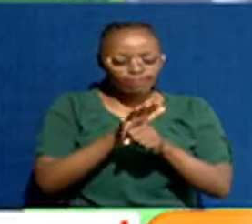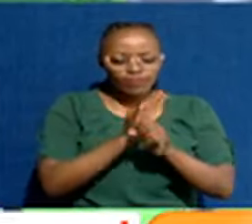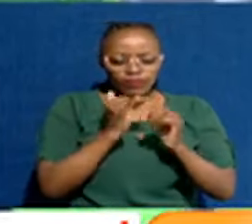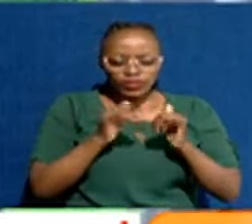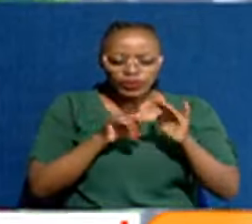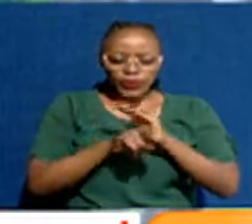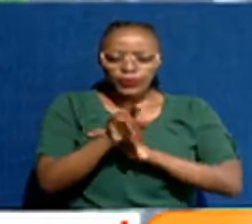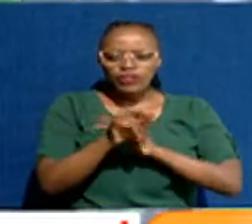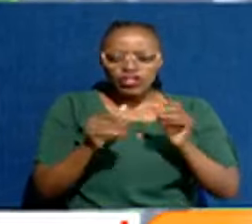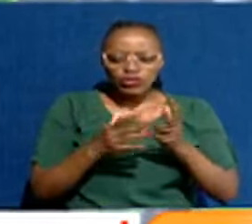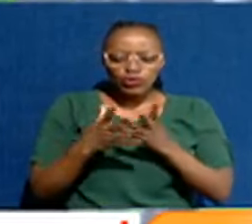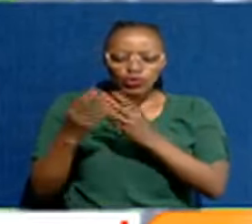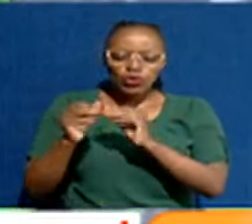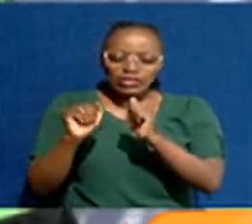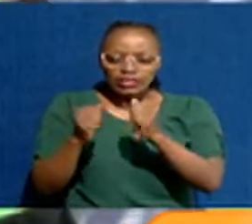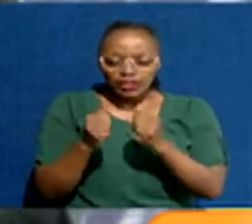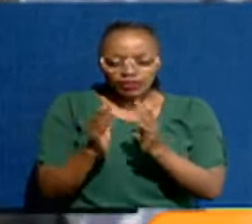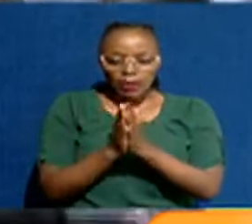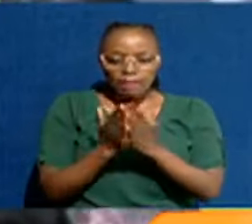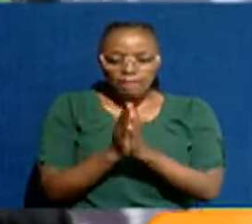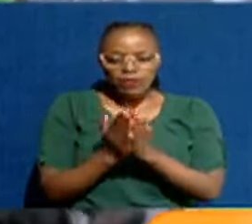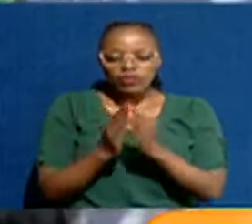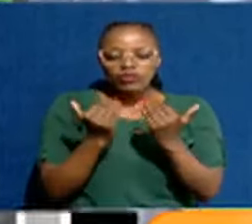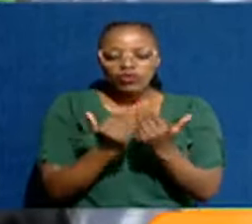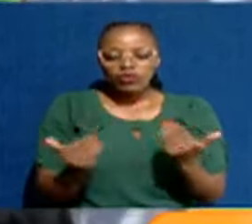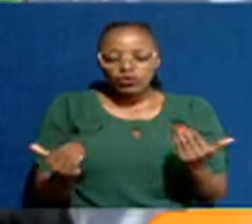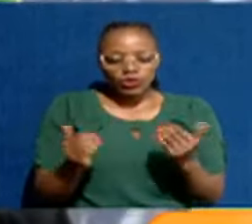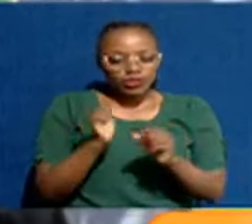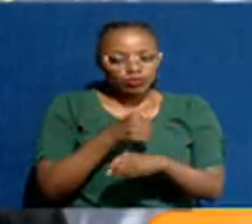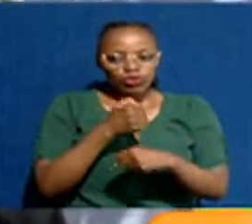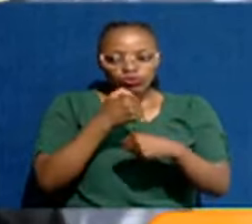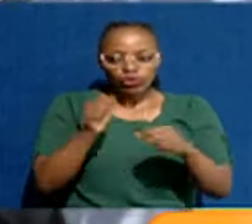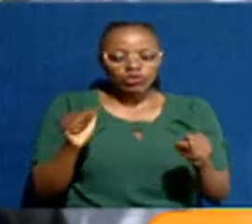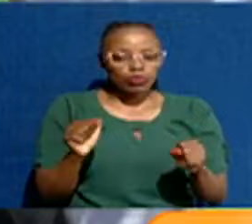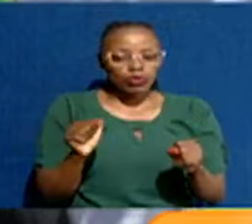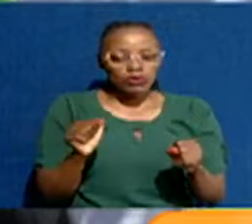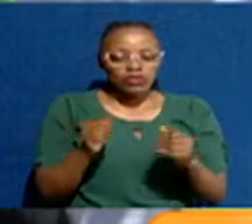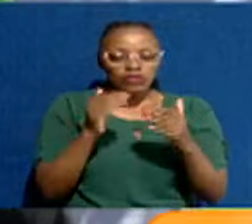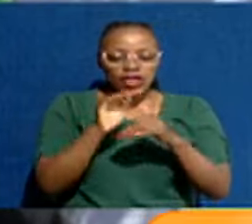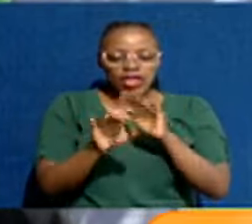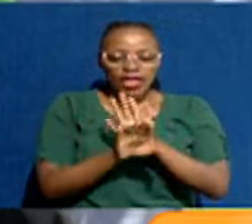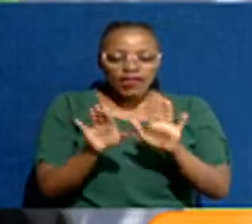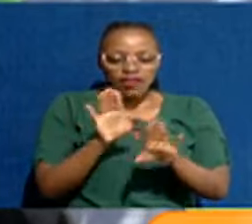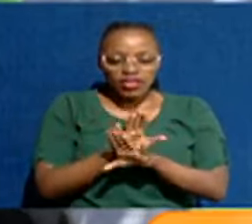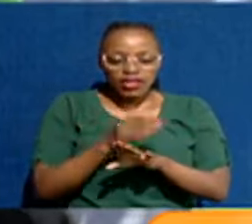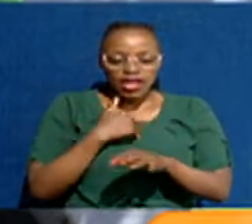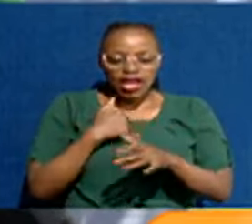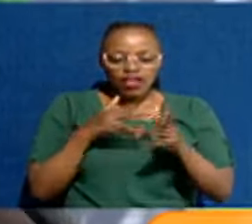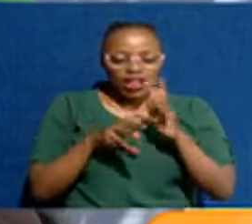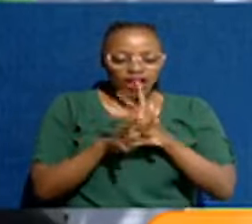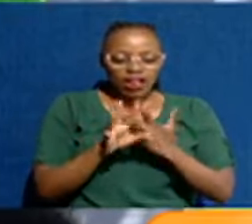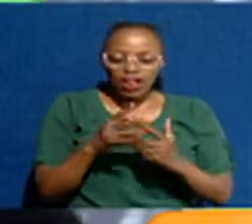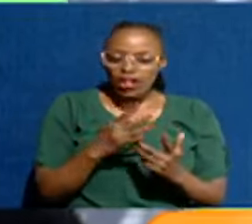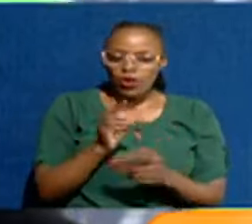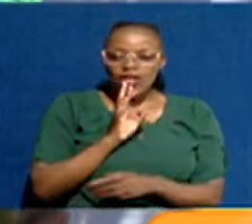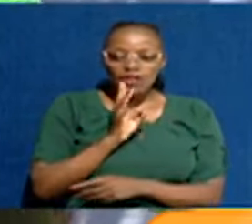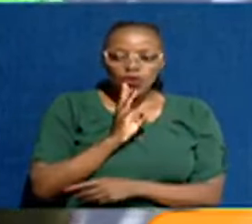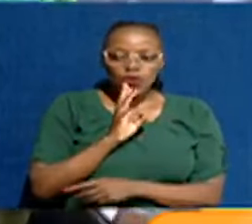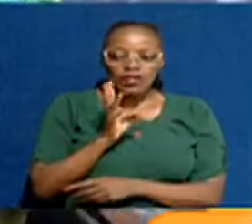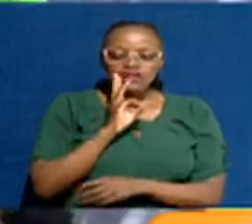niingie ndani niende niokoe hata vitabu za watoto ikiwezekana. Vitu zote zikaanza kuzama maji.